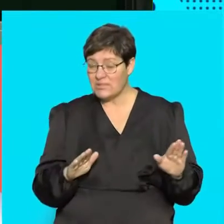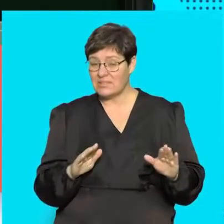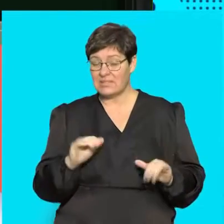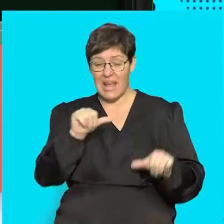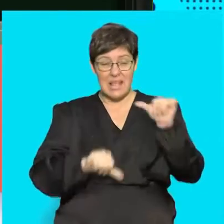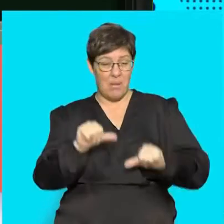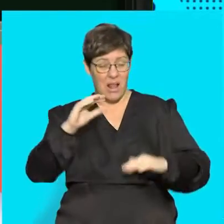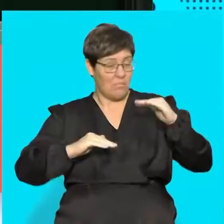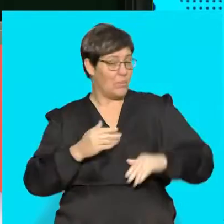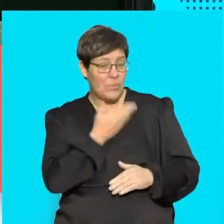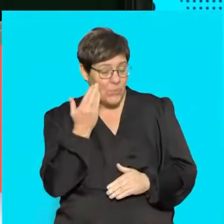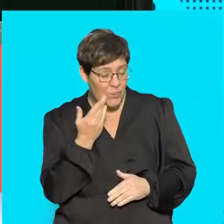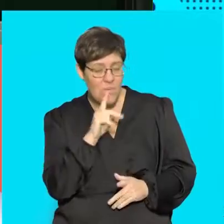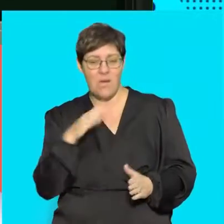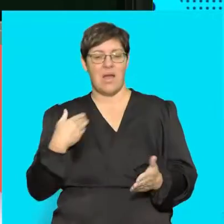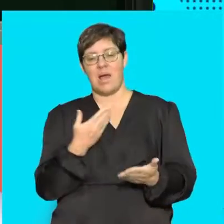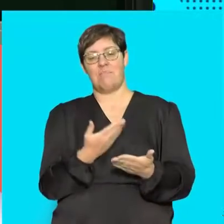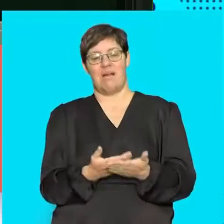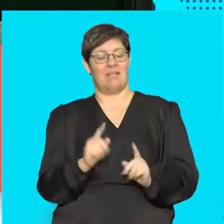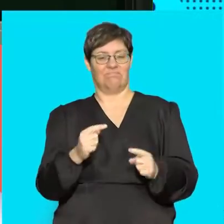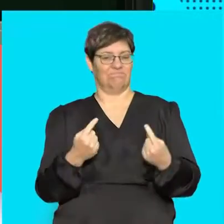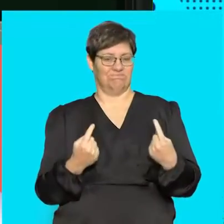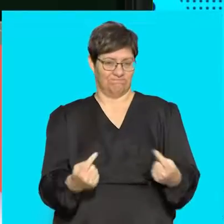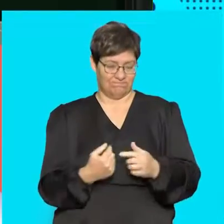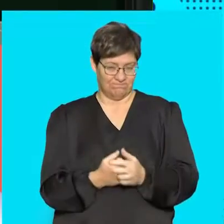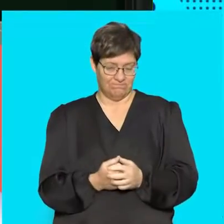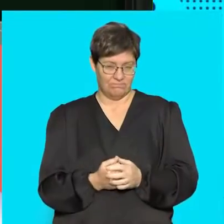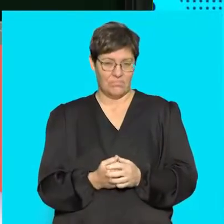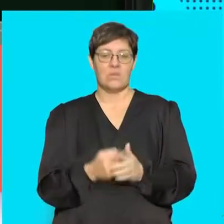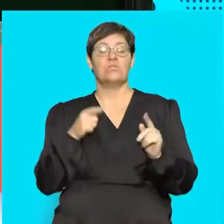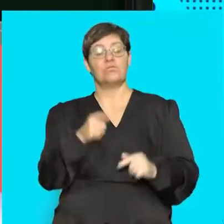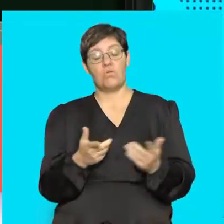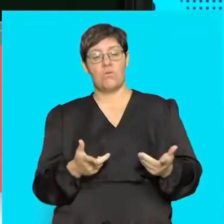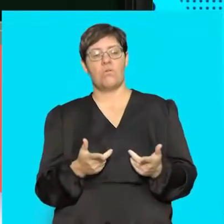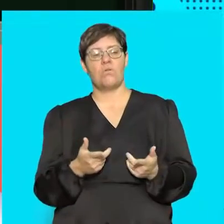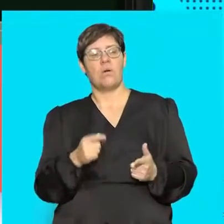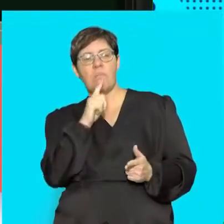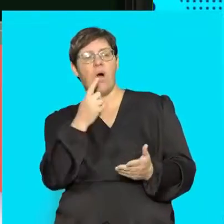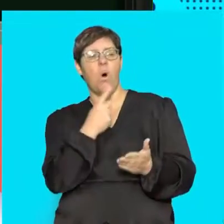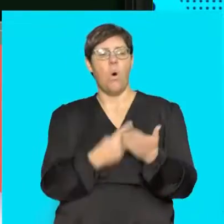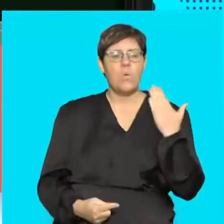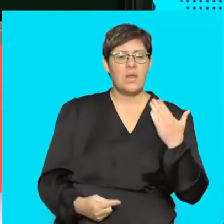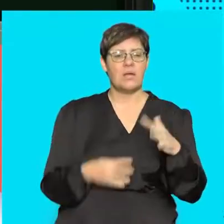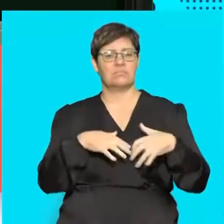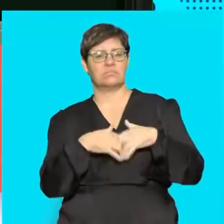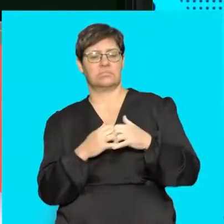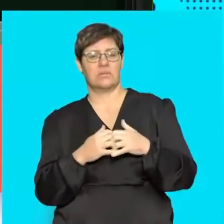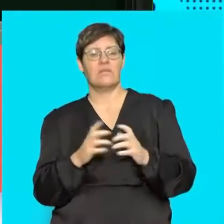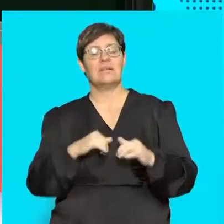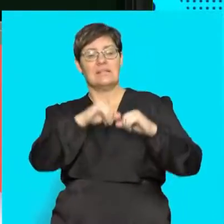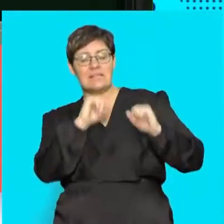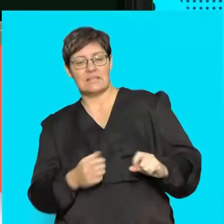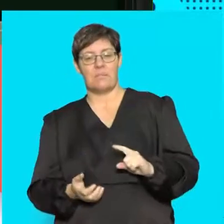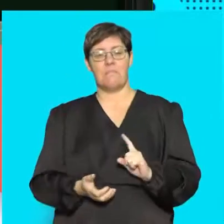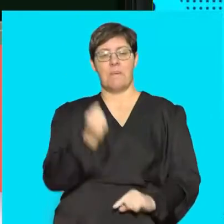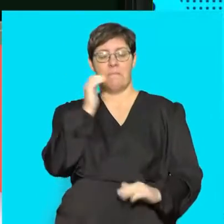chemical equilibrium, we cannot apply Le Chatelier's principle. So Le Chatelier actually only comes in when a system